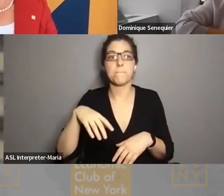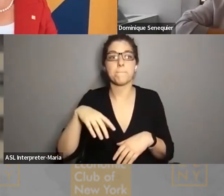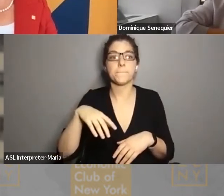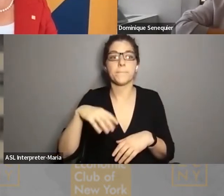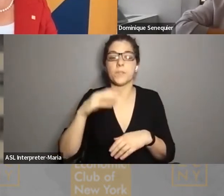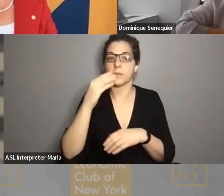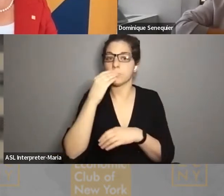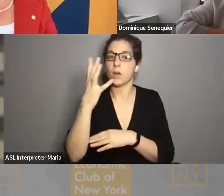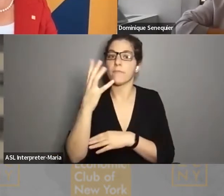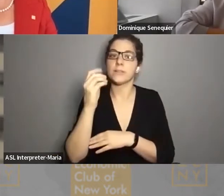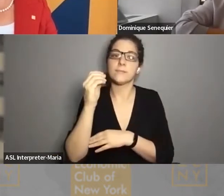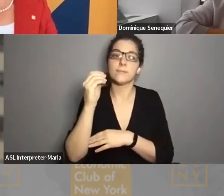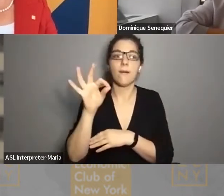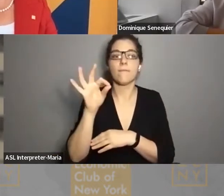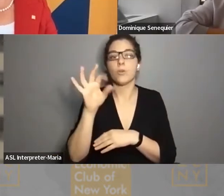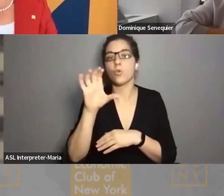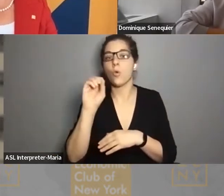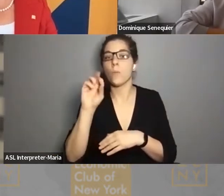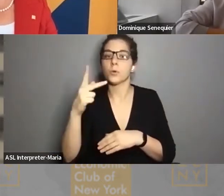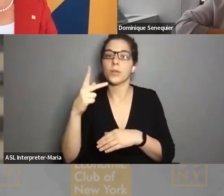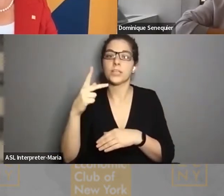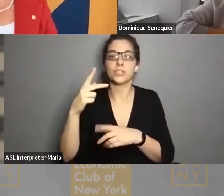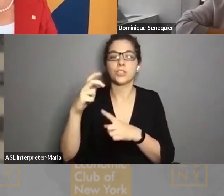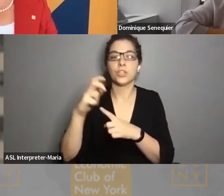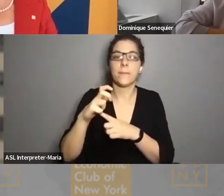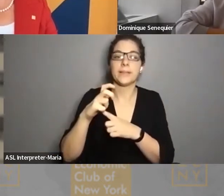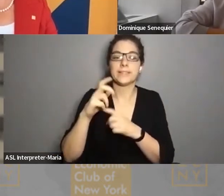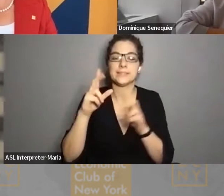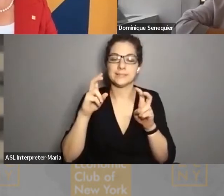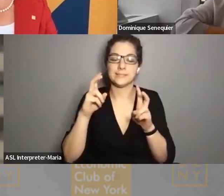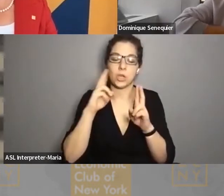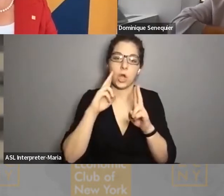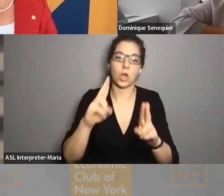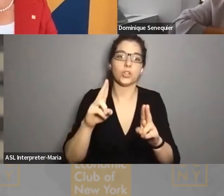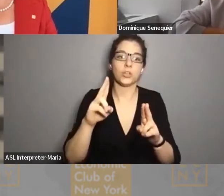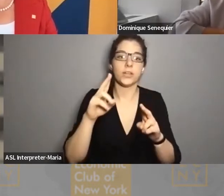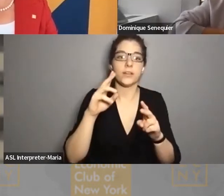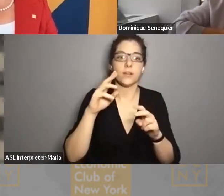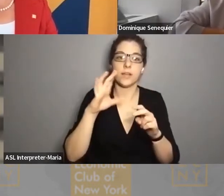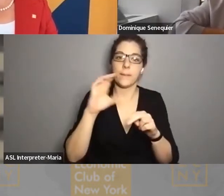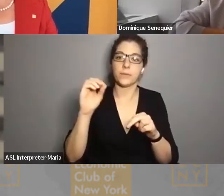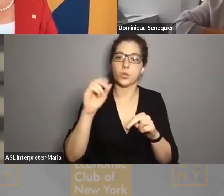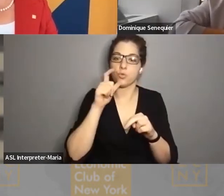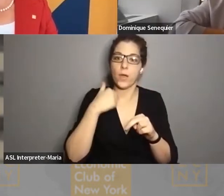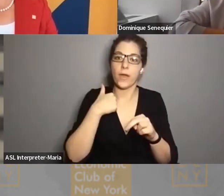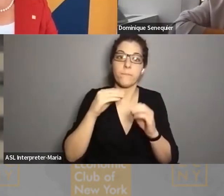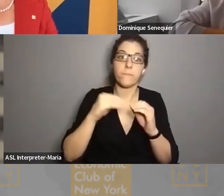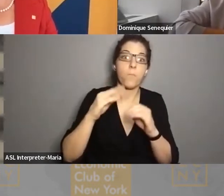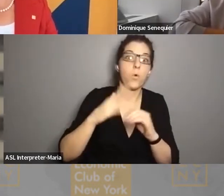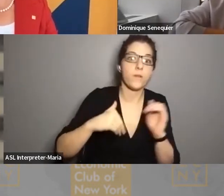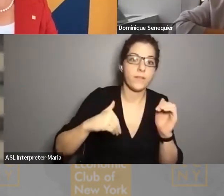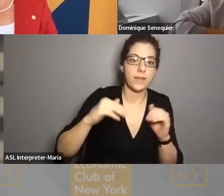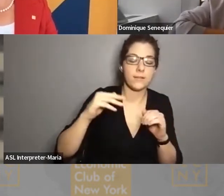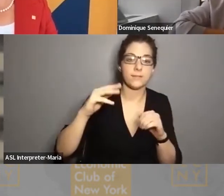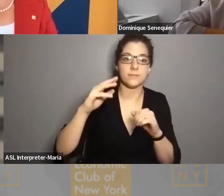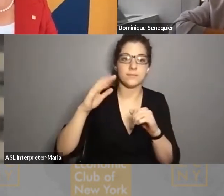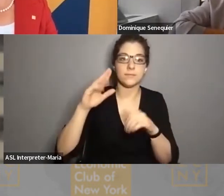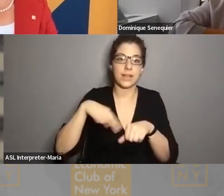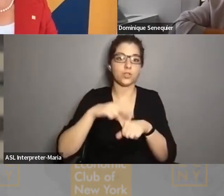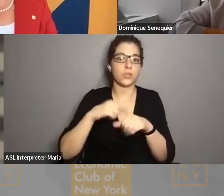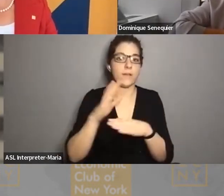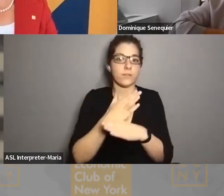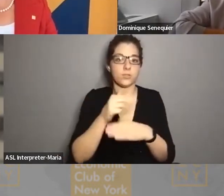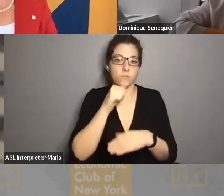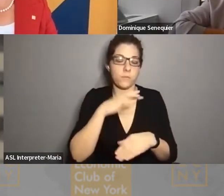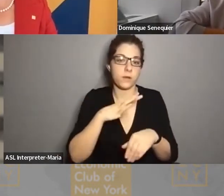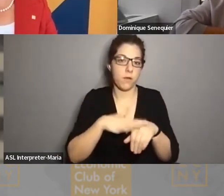Breakfast of Corporate Champions, honoring those companies that are above the national average for women on their board. So being out there, now that's over a